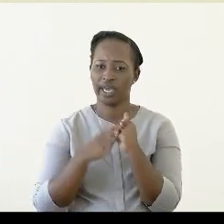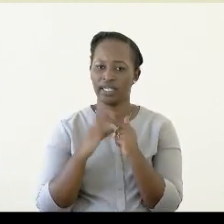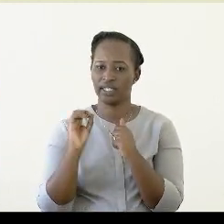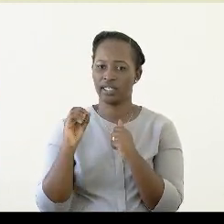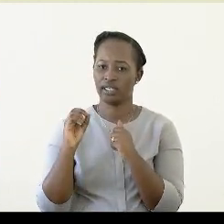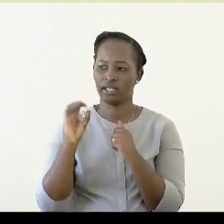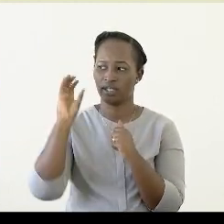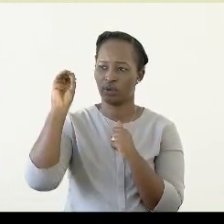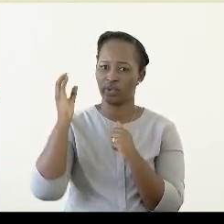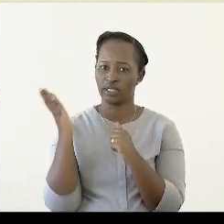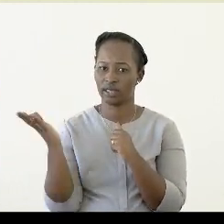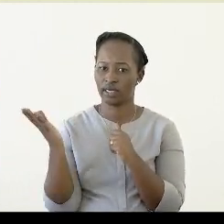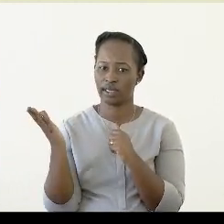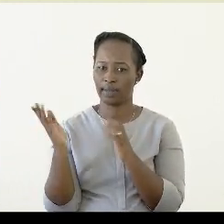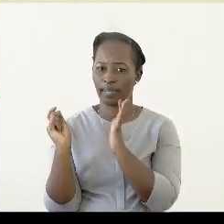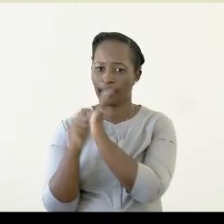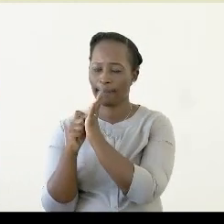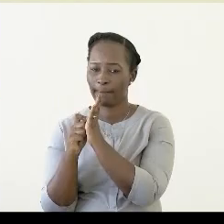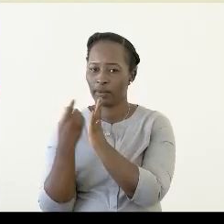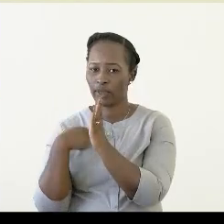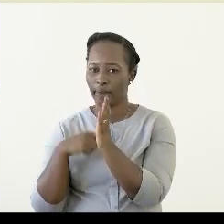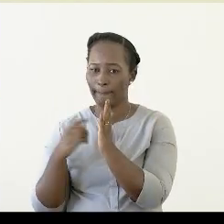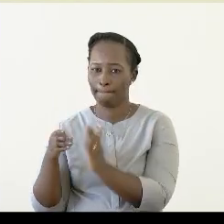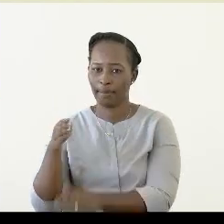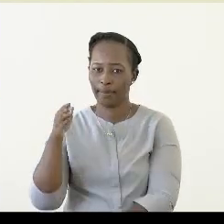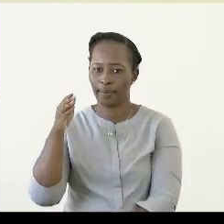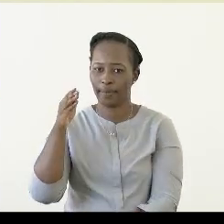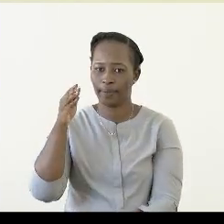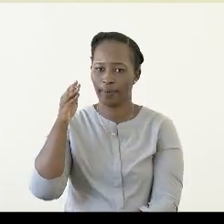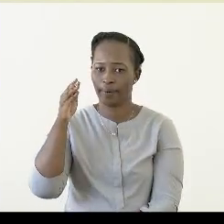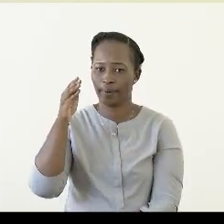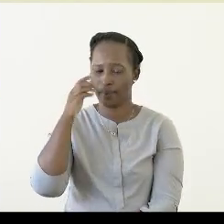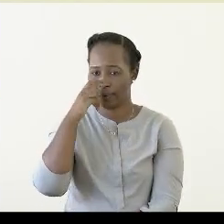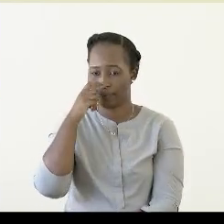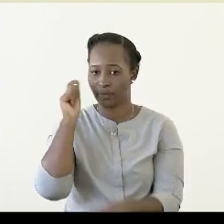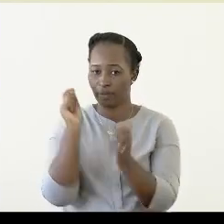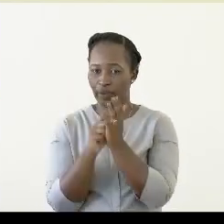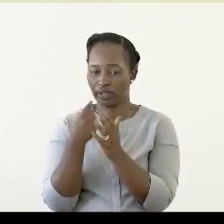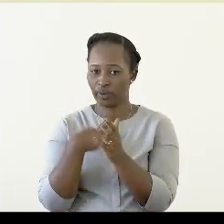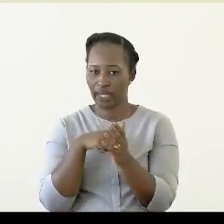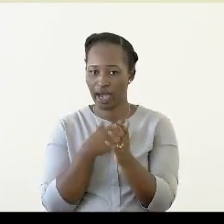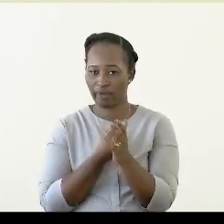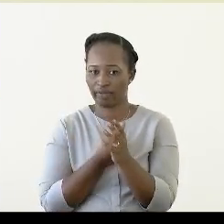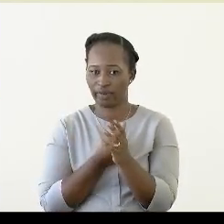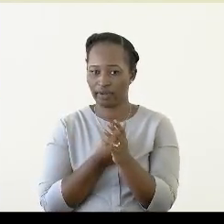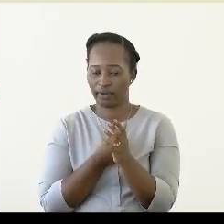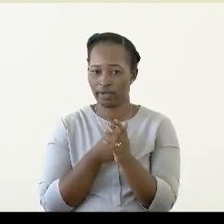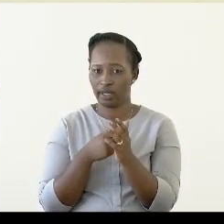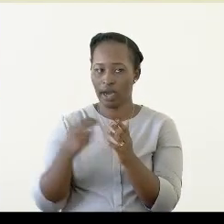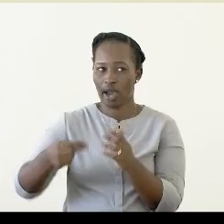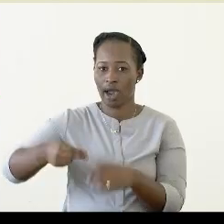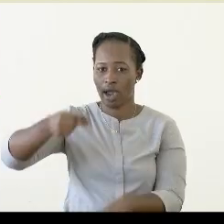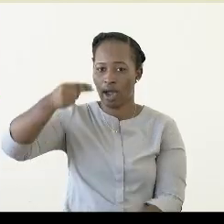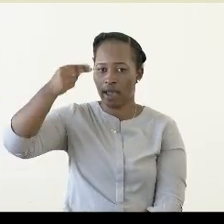here. So if we go up, we find that the points we have, the one